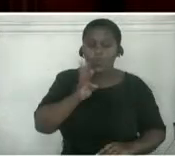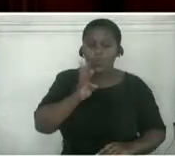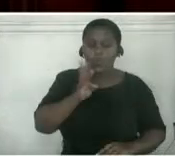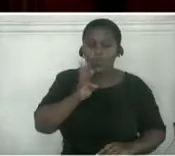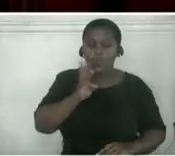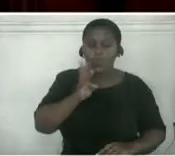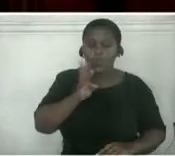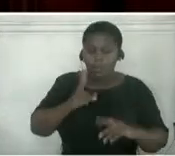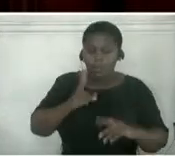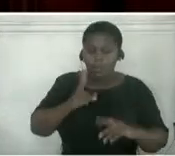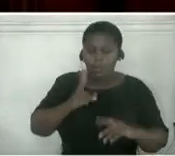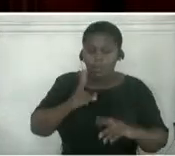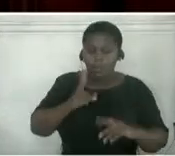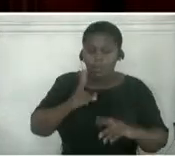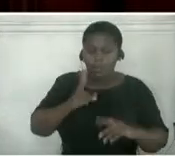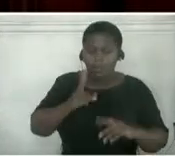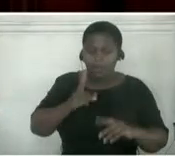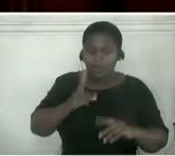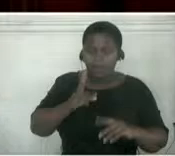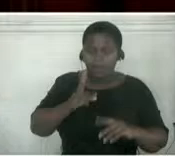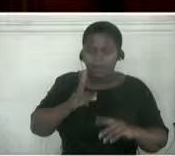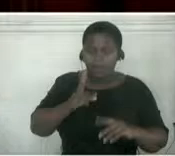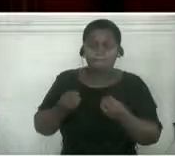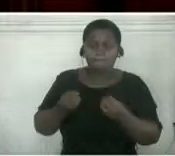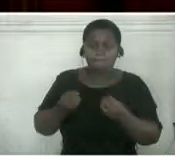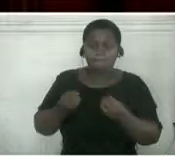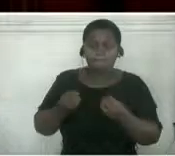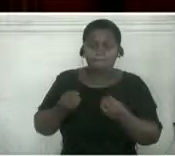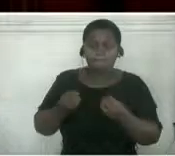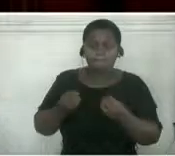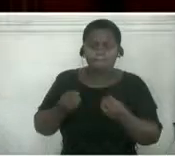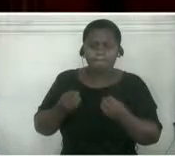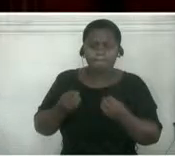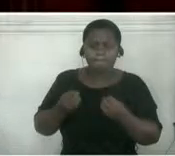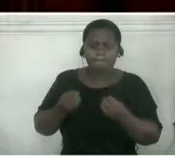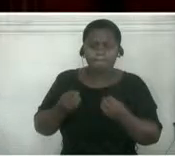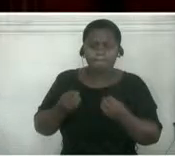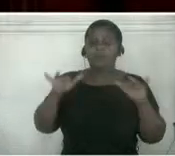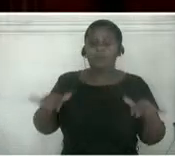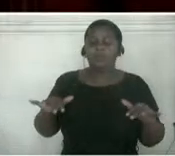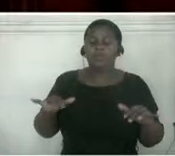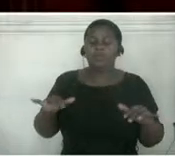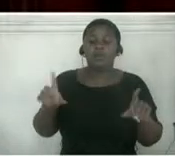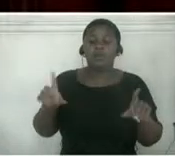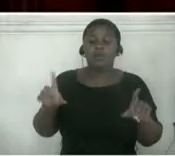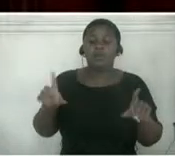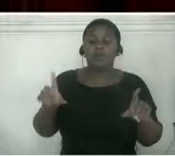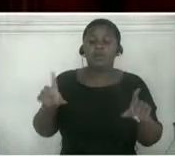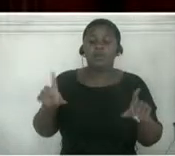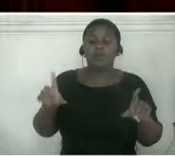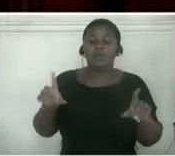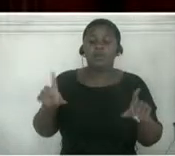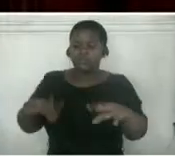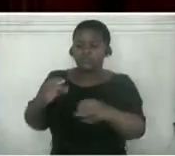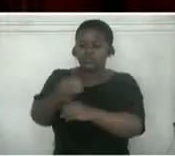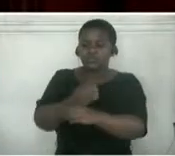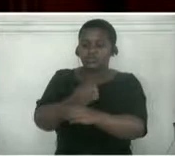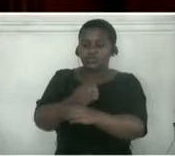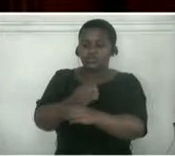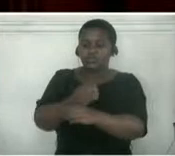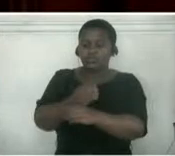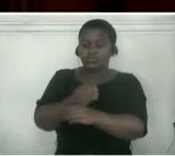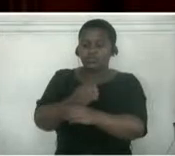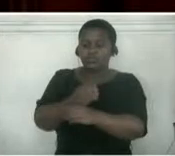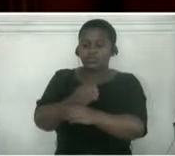interruption, which is caused mainly by people as well as business operations. And we are